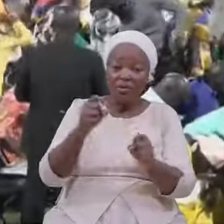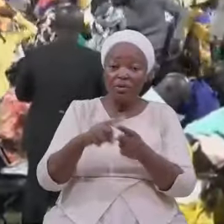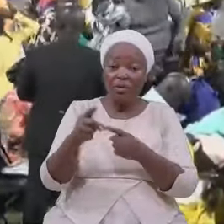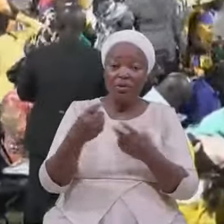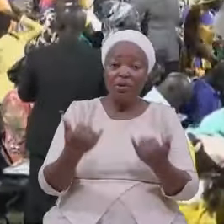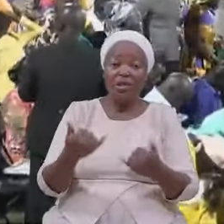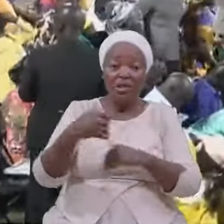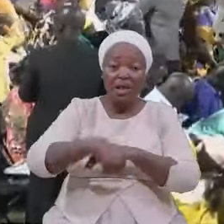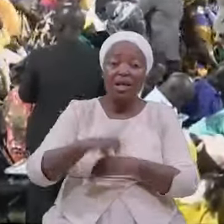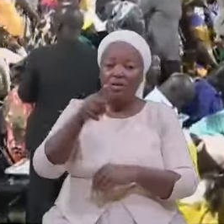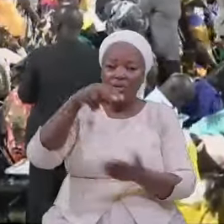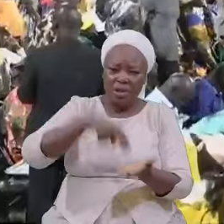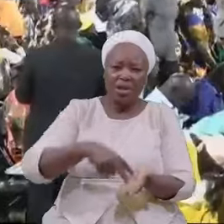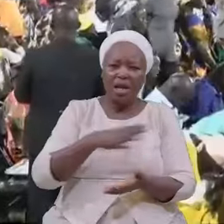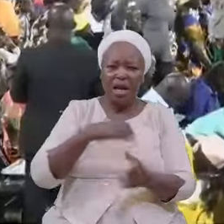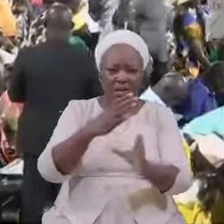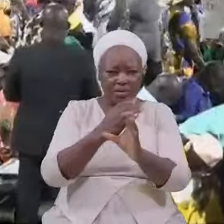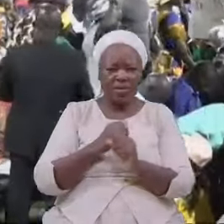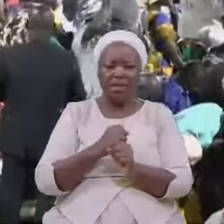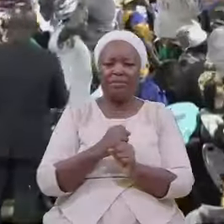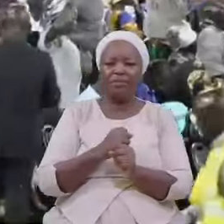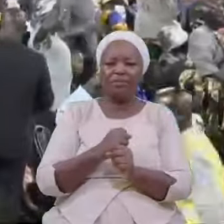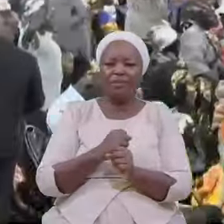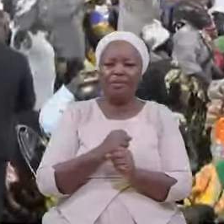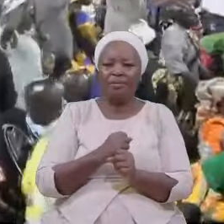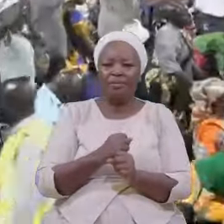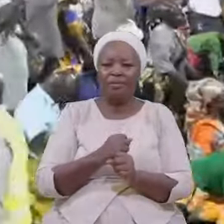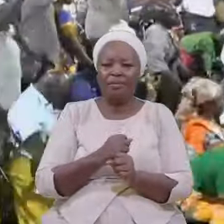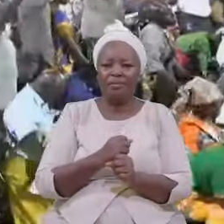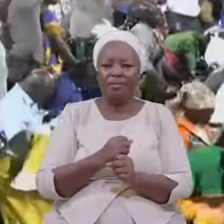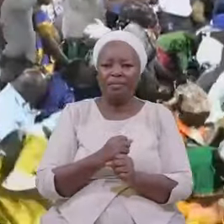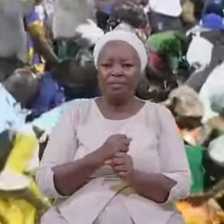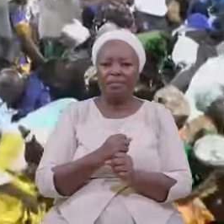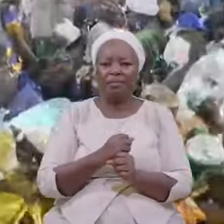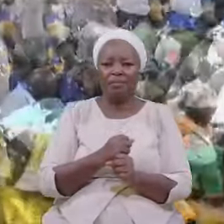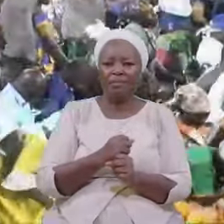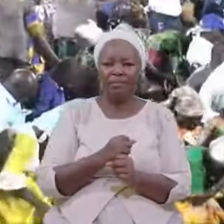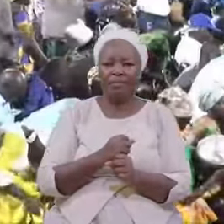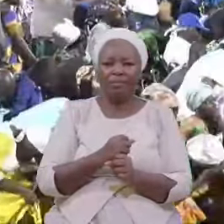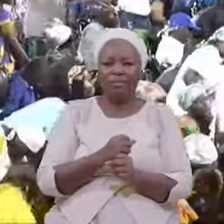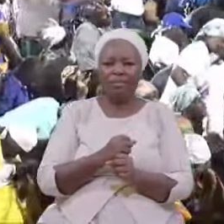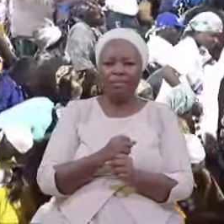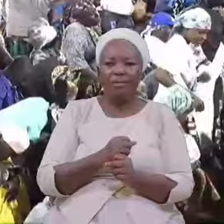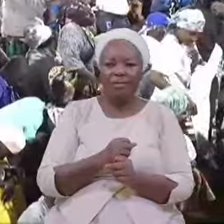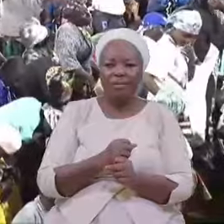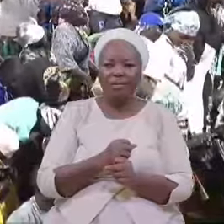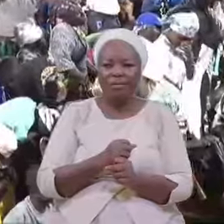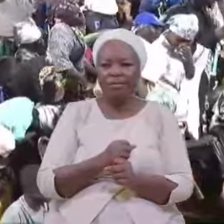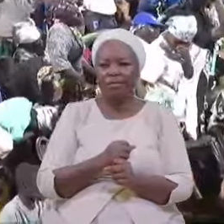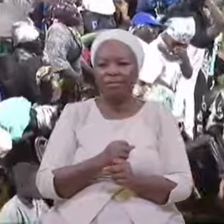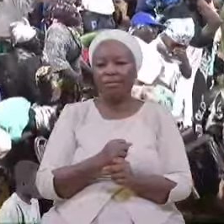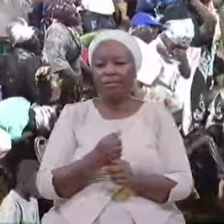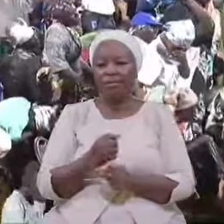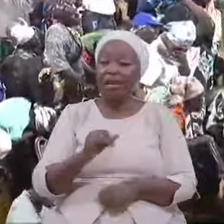That you know he brings salvation to you tonight. Stand up and receive. Vous savez que Jésus vous a apporté le salut. Tenez-vous debout pour recevoir le salut.